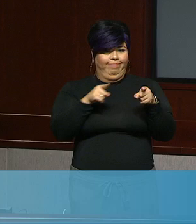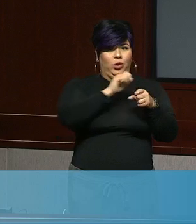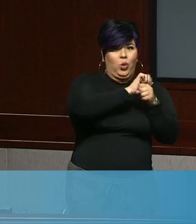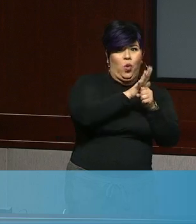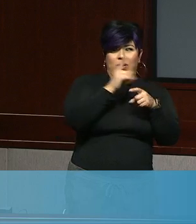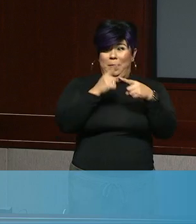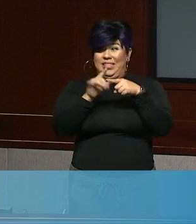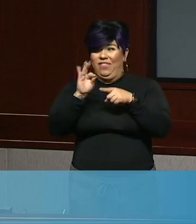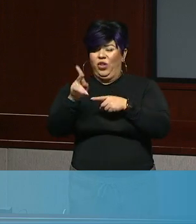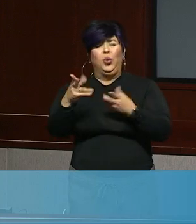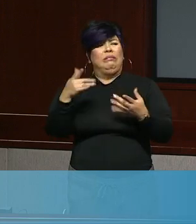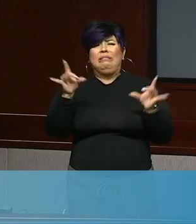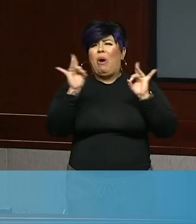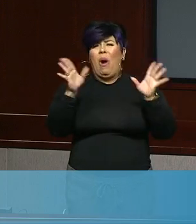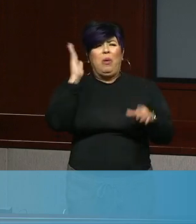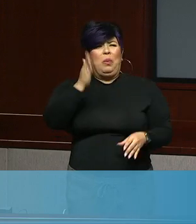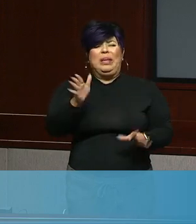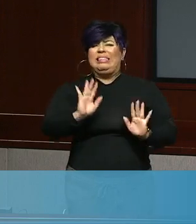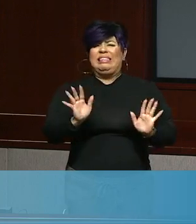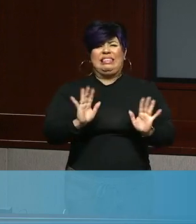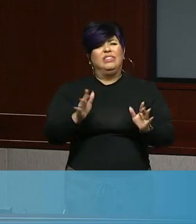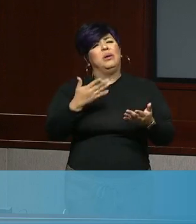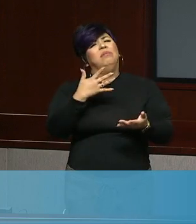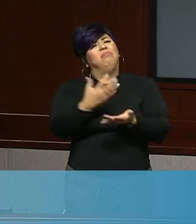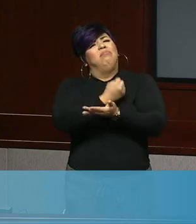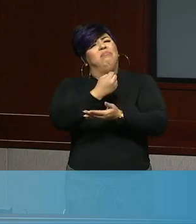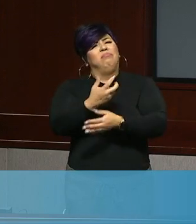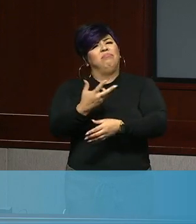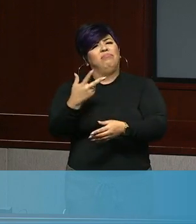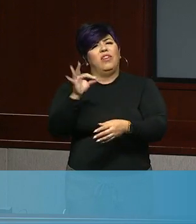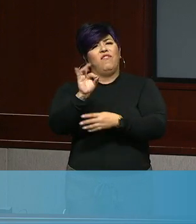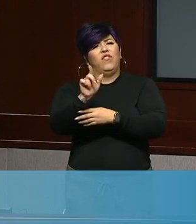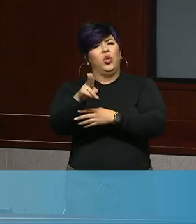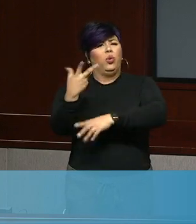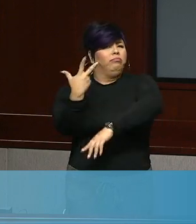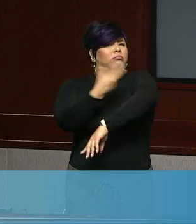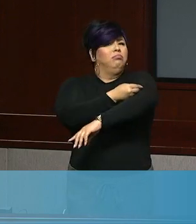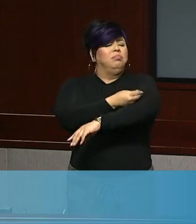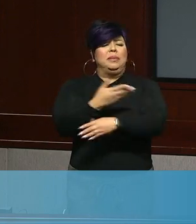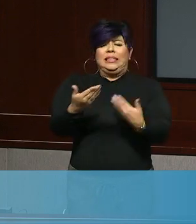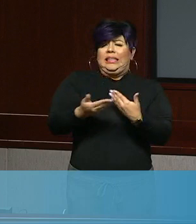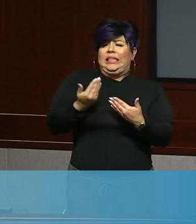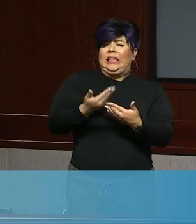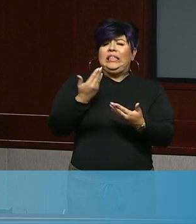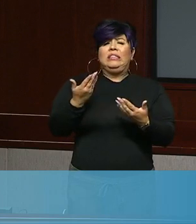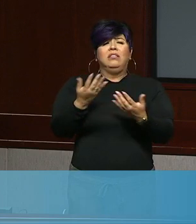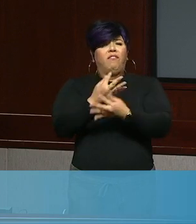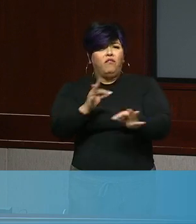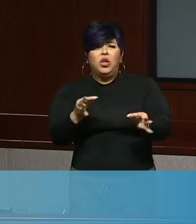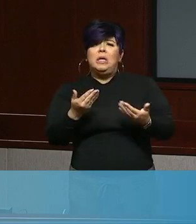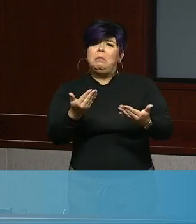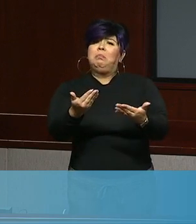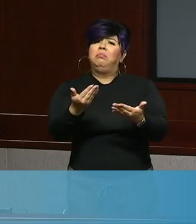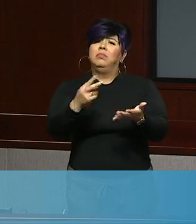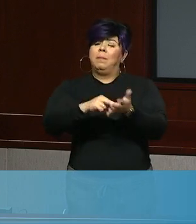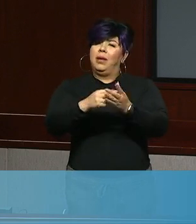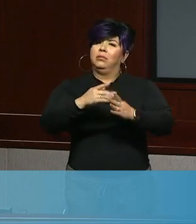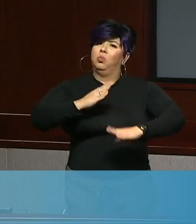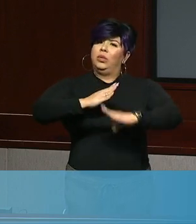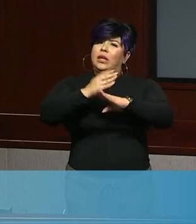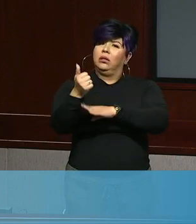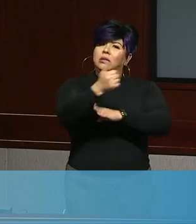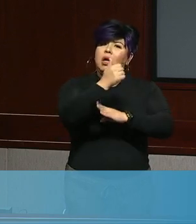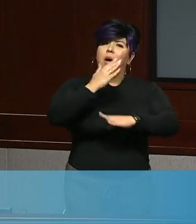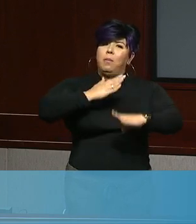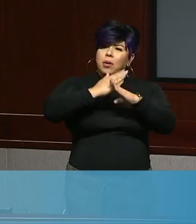of COVID-19 and influenza, getting a flu shot is an easy, free, and safe action we can take to keep ourselves and our loved